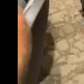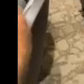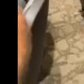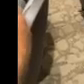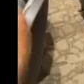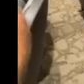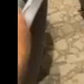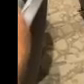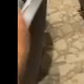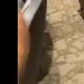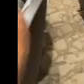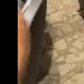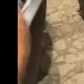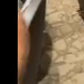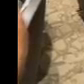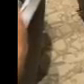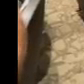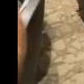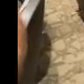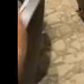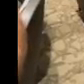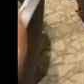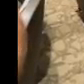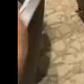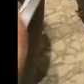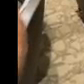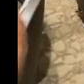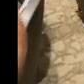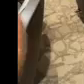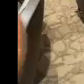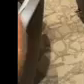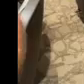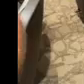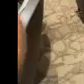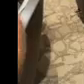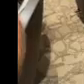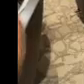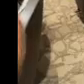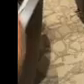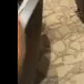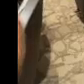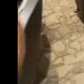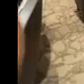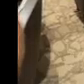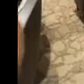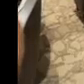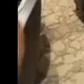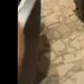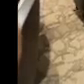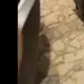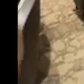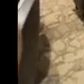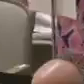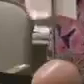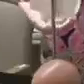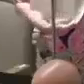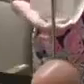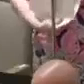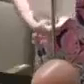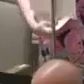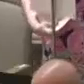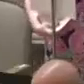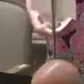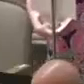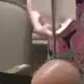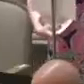board policy which governs. Pay for this building. But I mean like our taxes, all of our it, government our taxes. taxes pay for this. You're going to